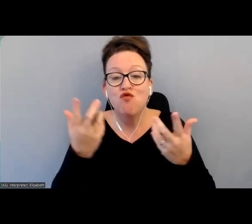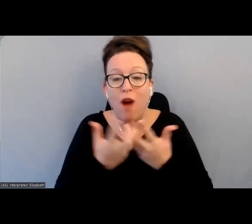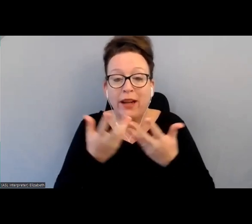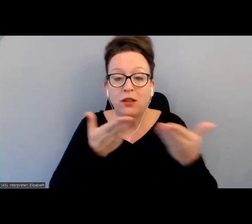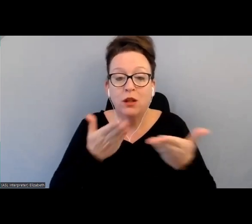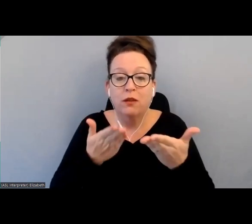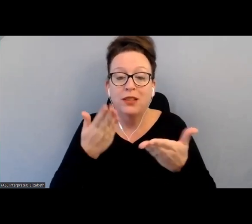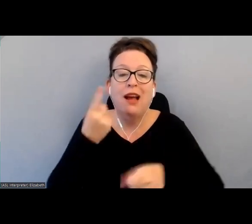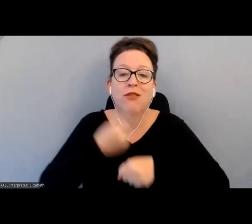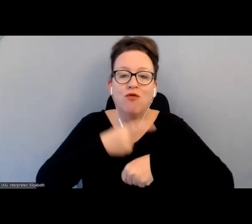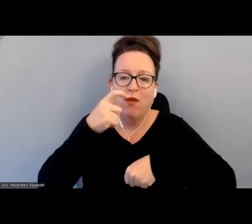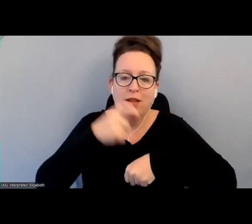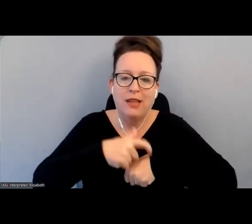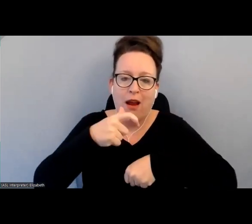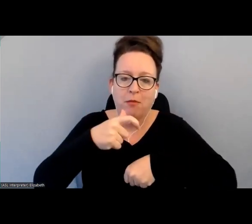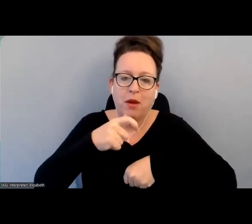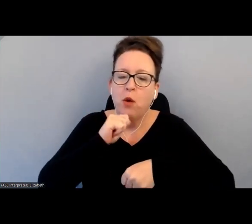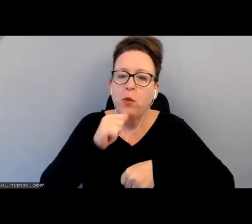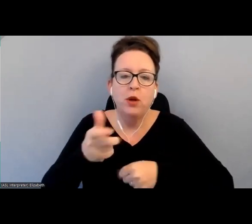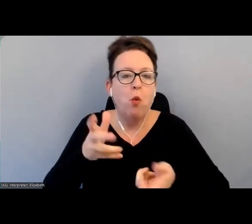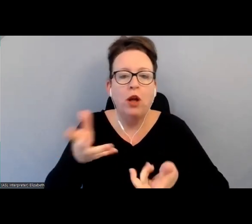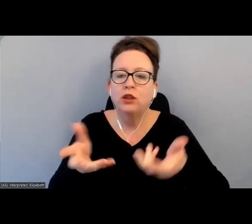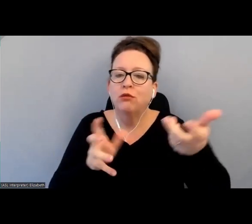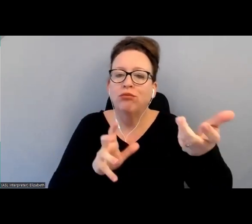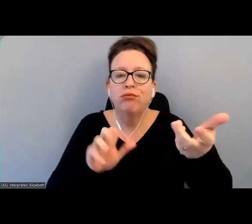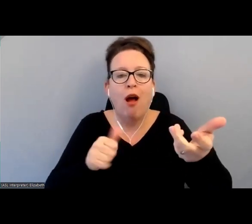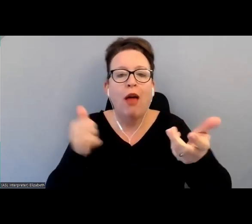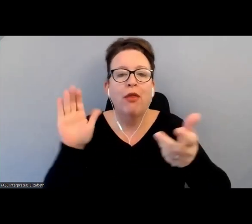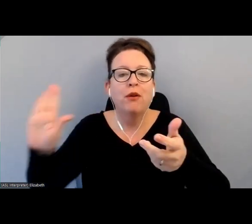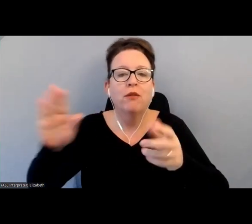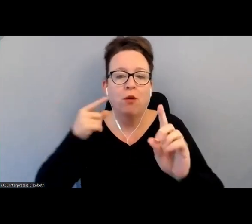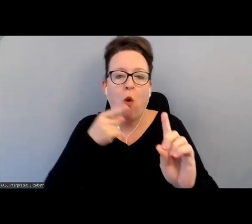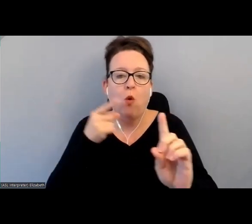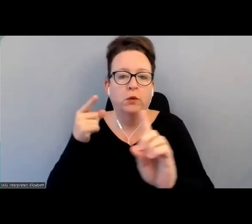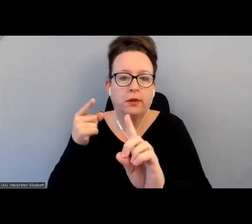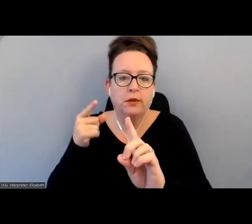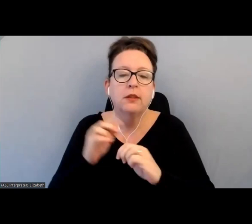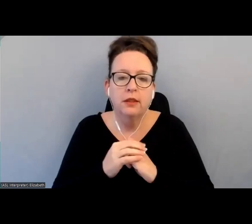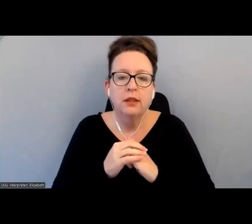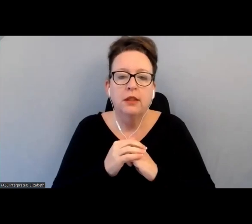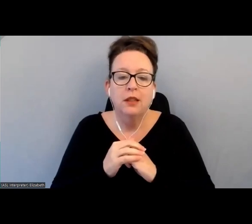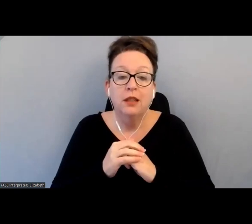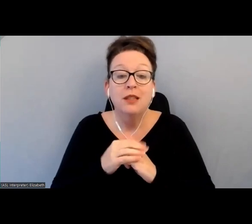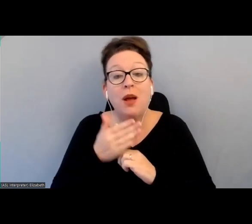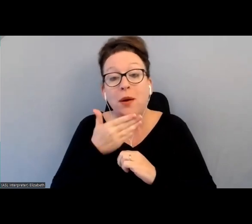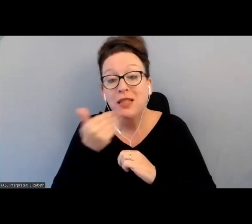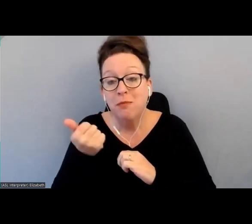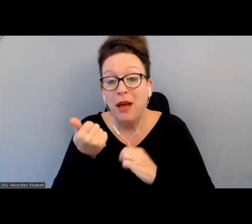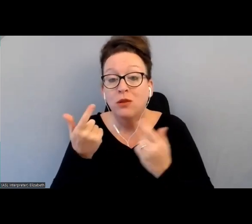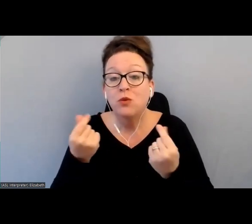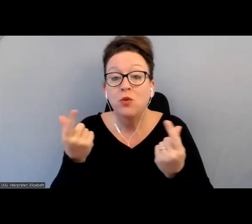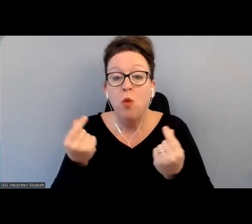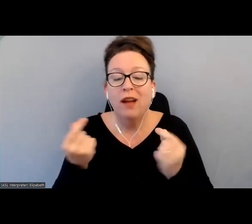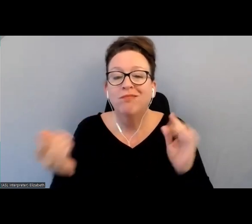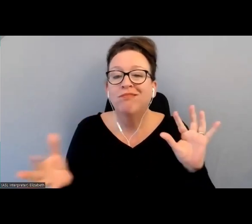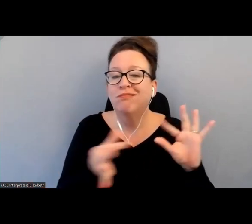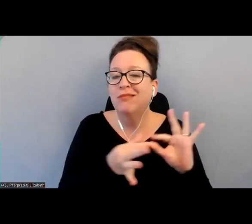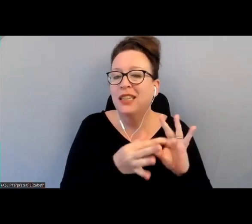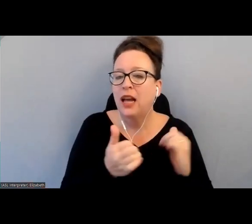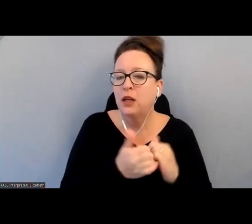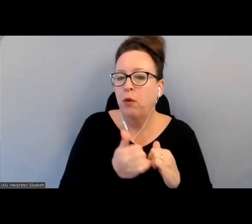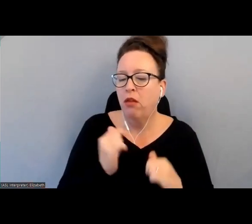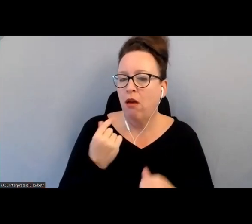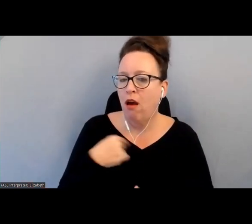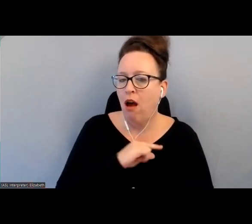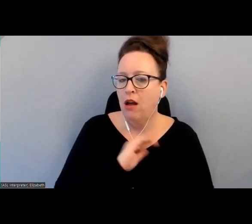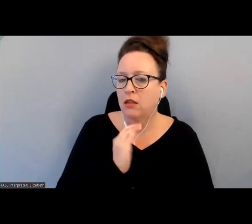time, and we don't want to be disruptive to other goals. So it's best to connect with us and